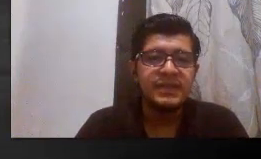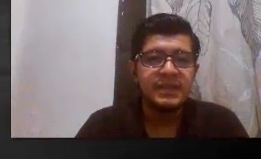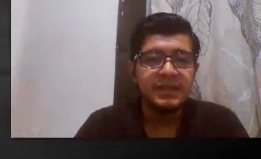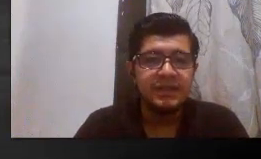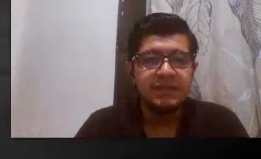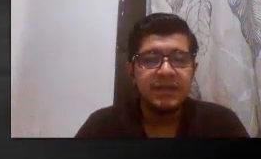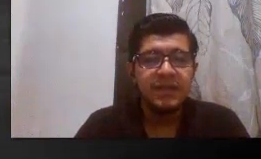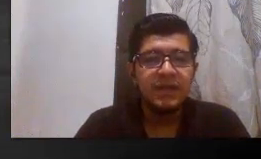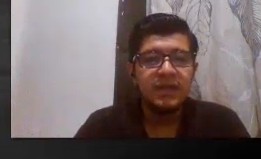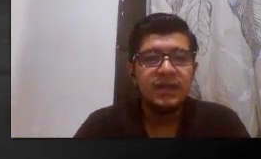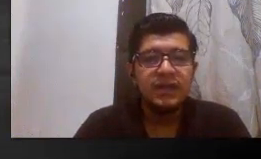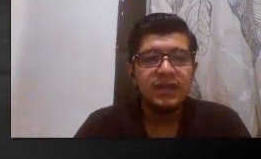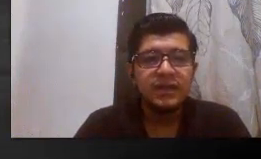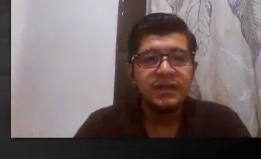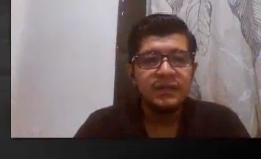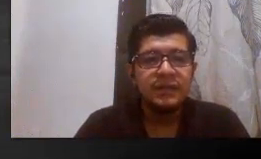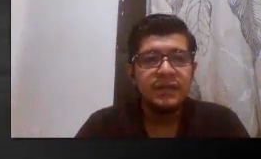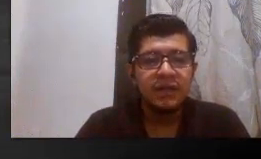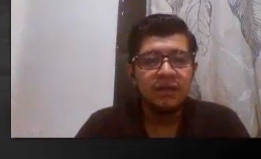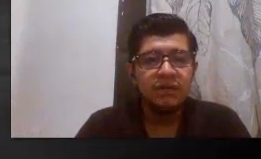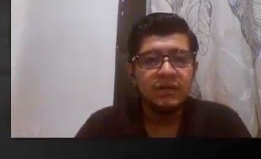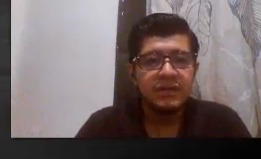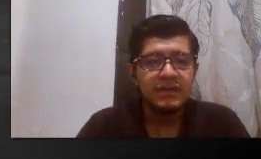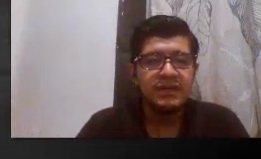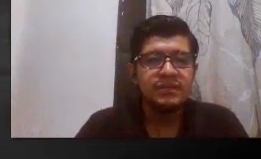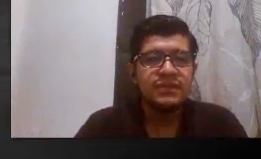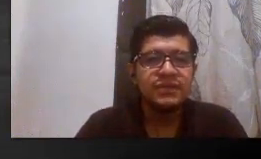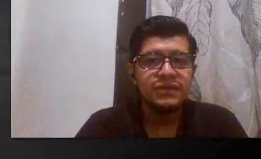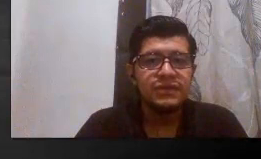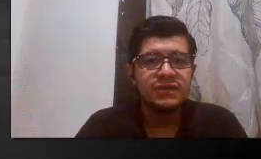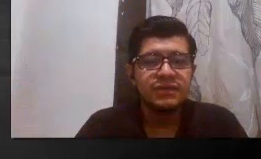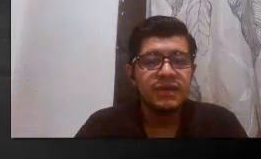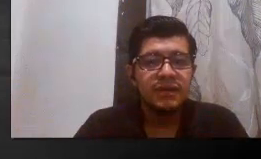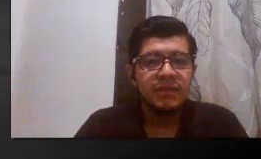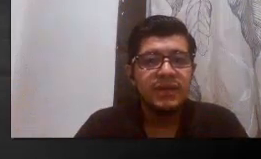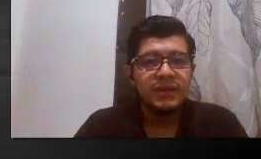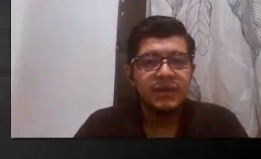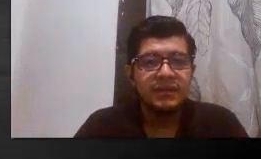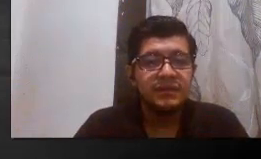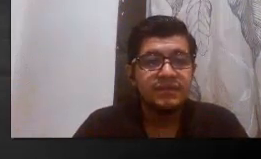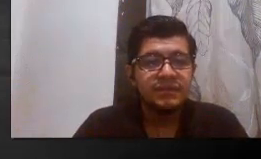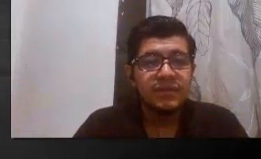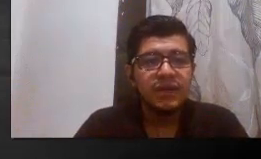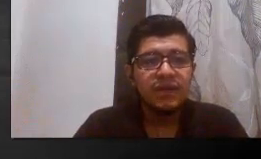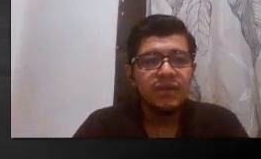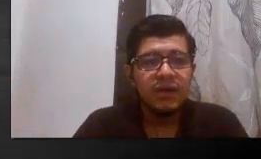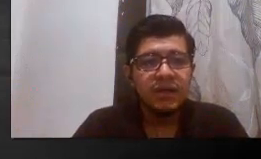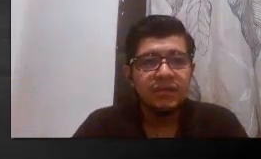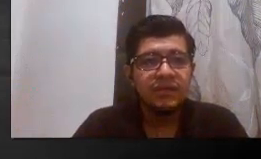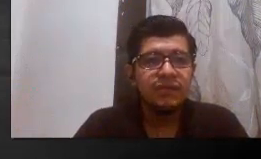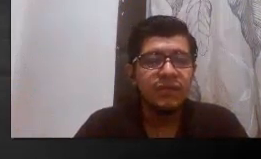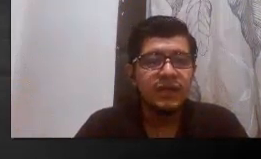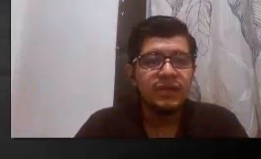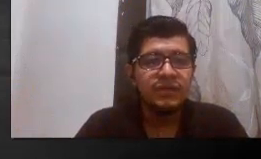This is a system, and all the system uses many things. One